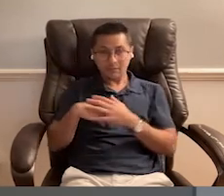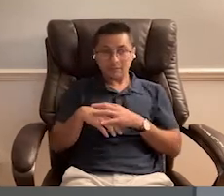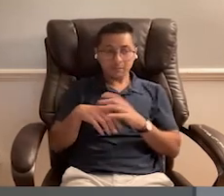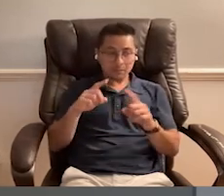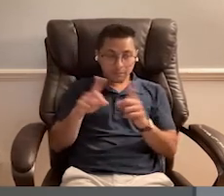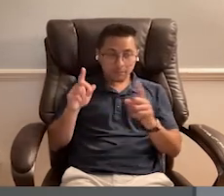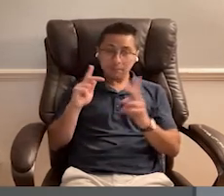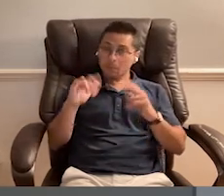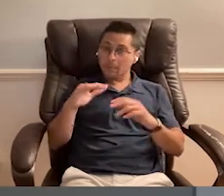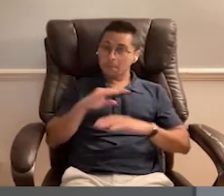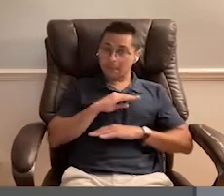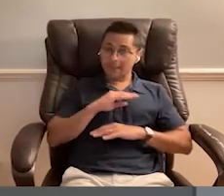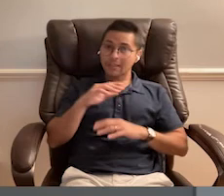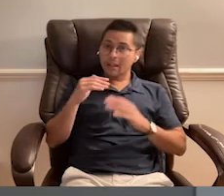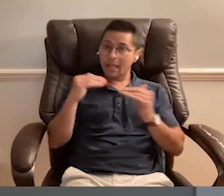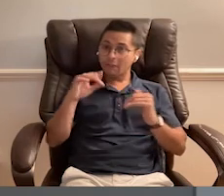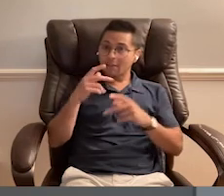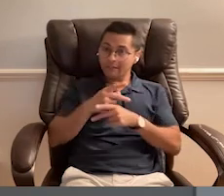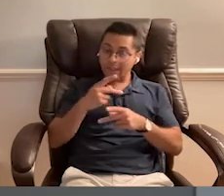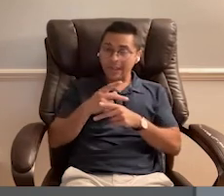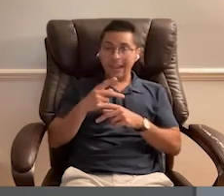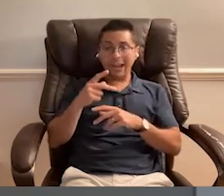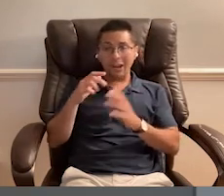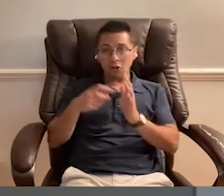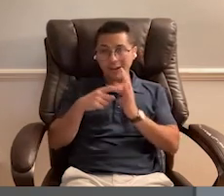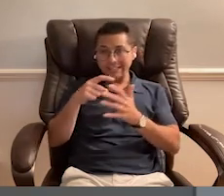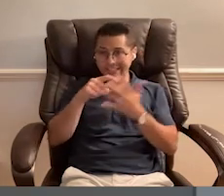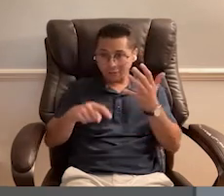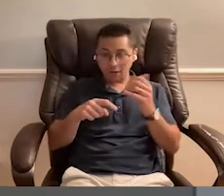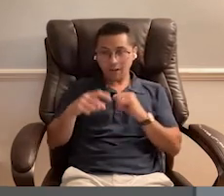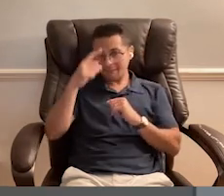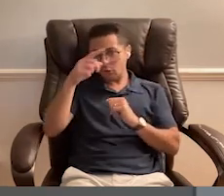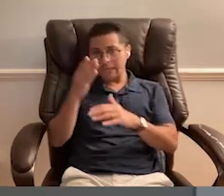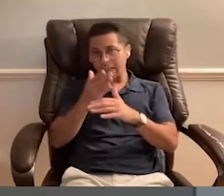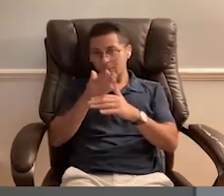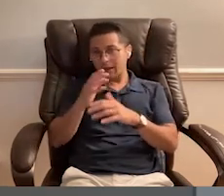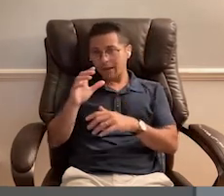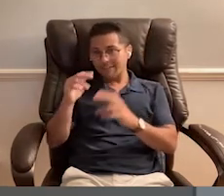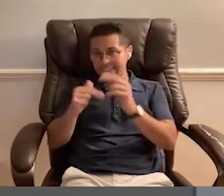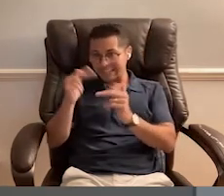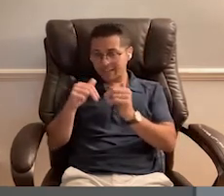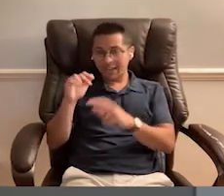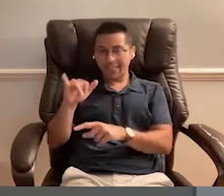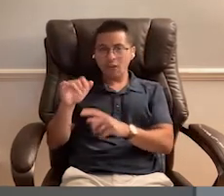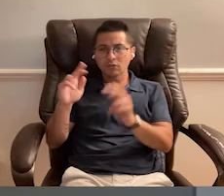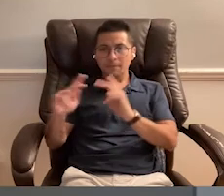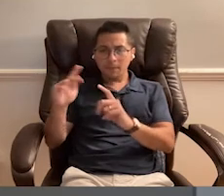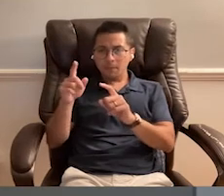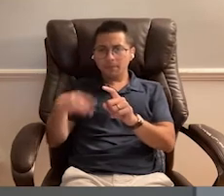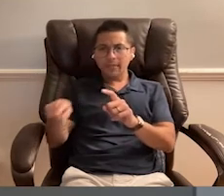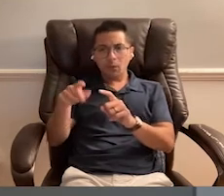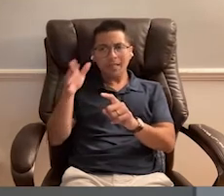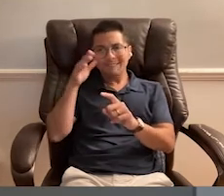waiting list. But individuals who meet the level of care criteria for an intermediate care facility